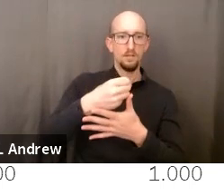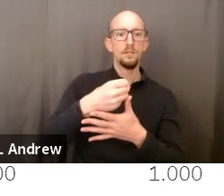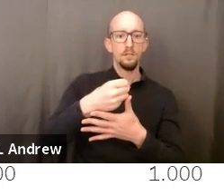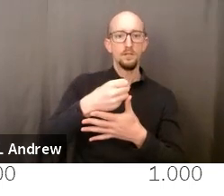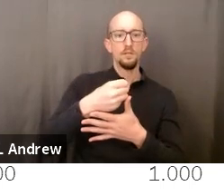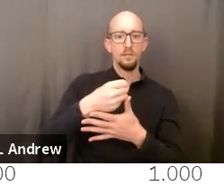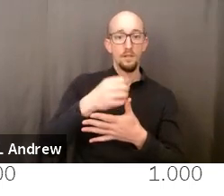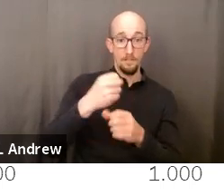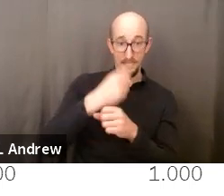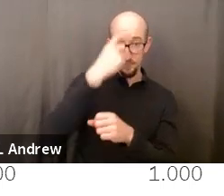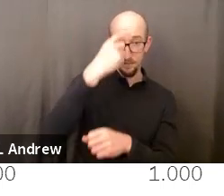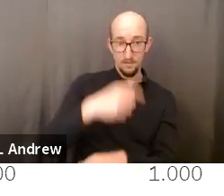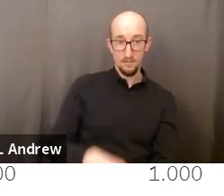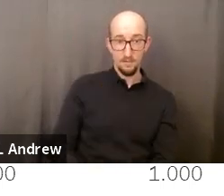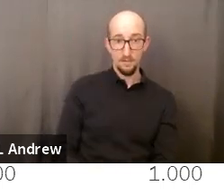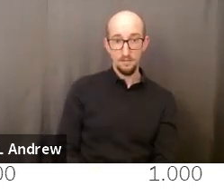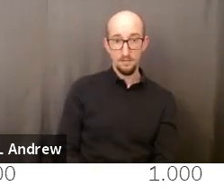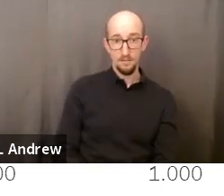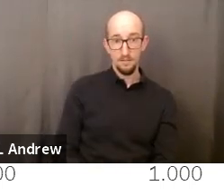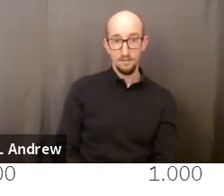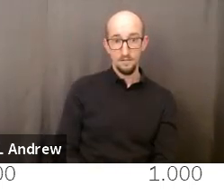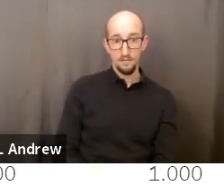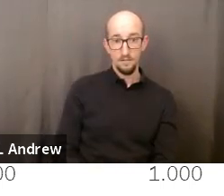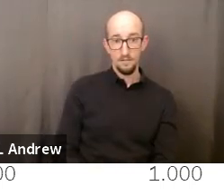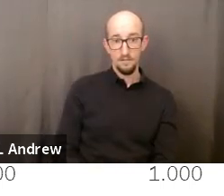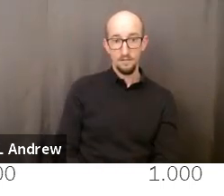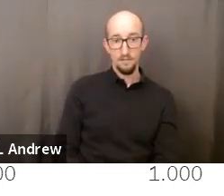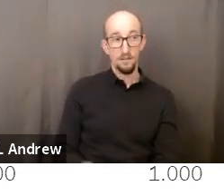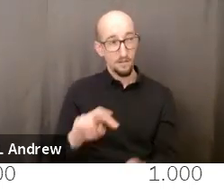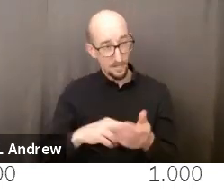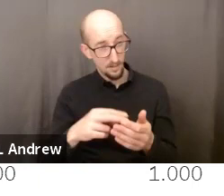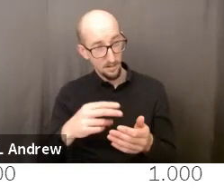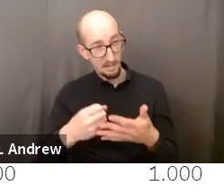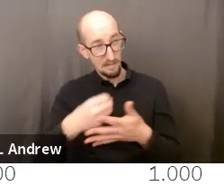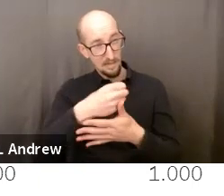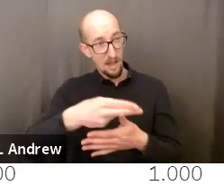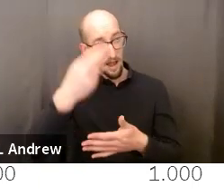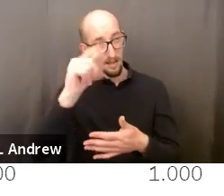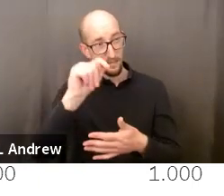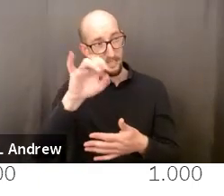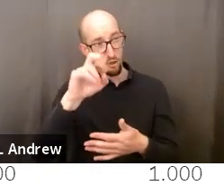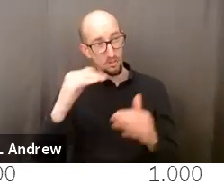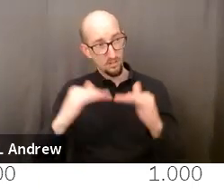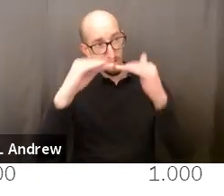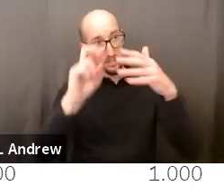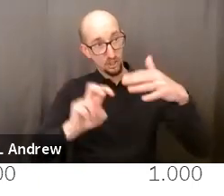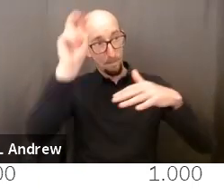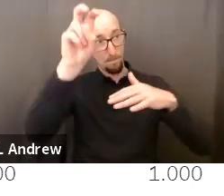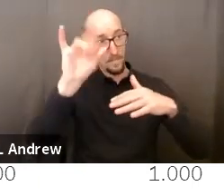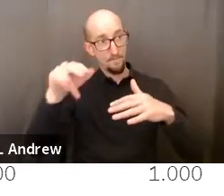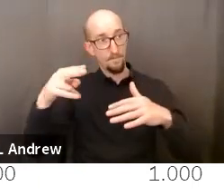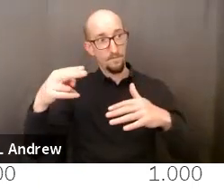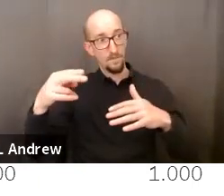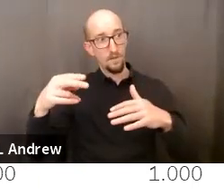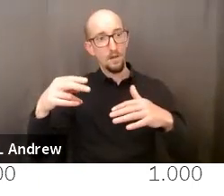if that makes sense. The higher the tier that it would be placed in? The other way